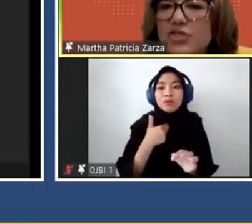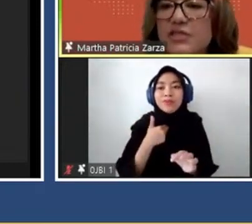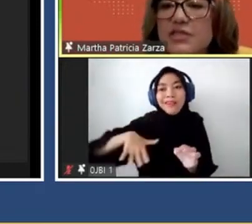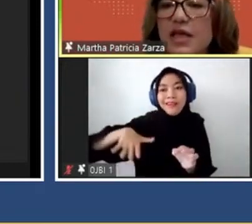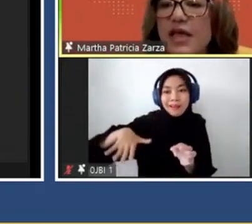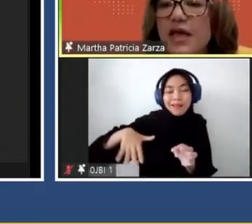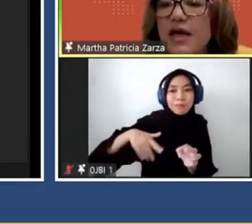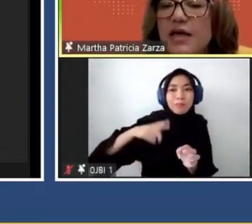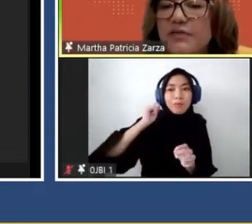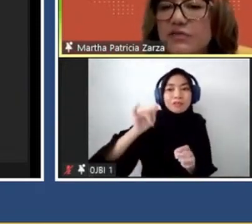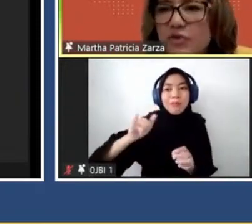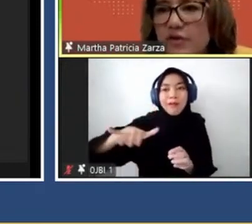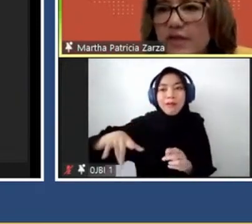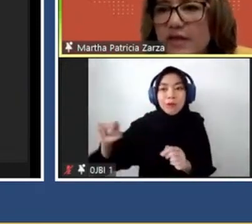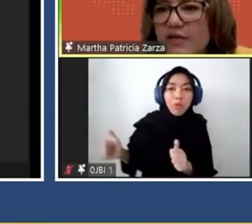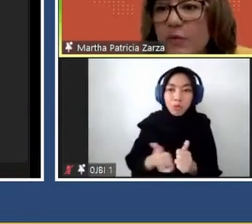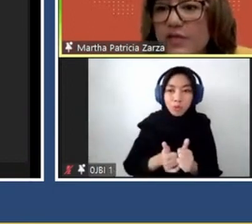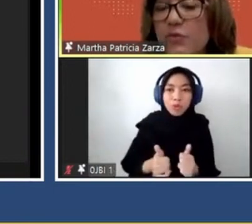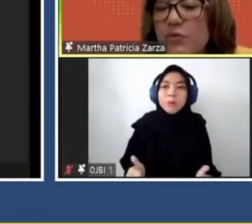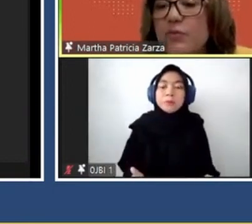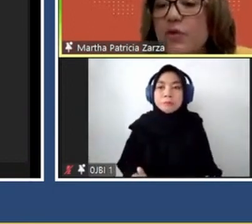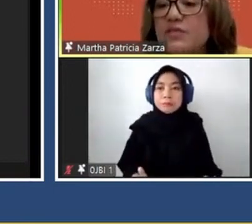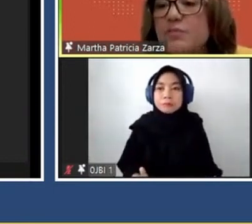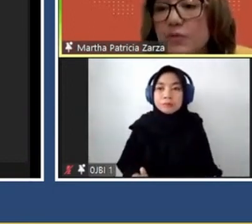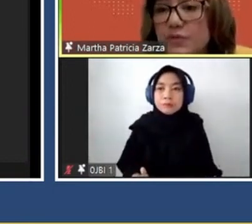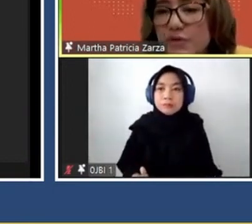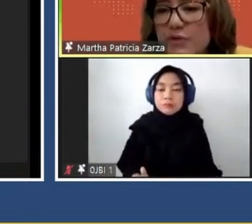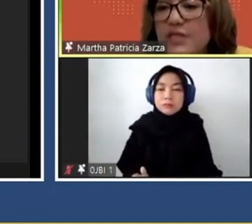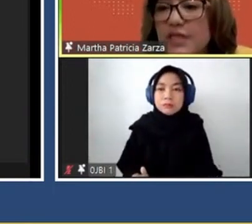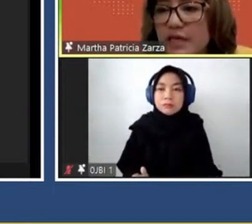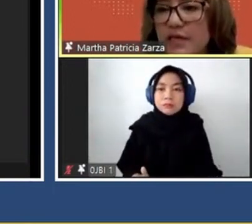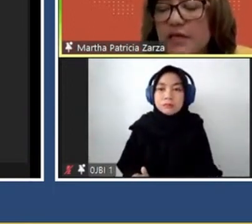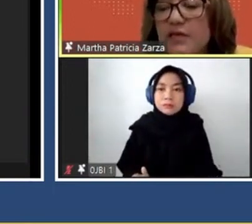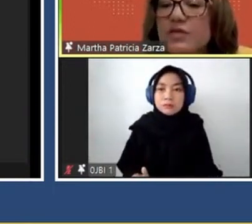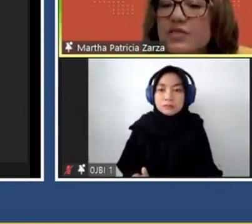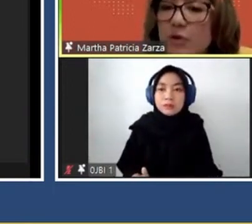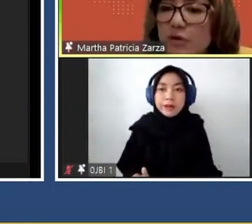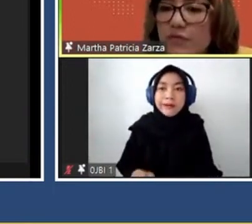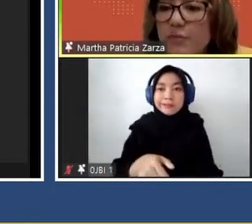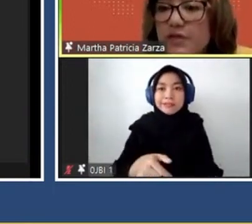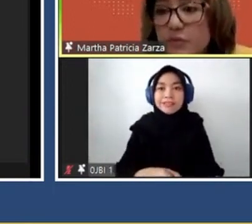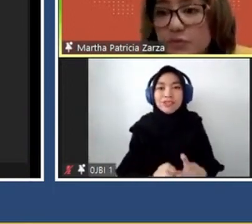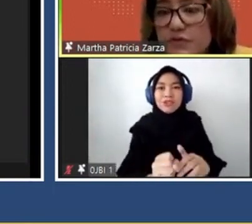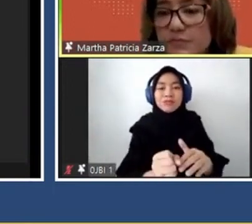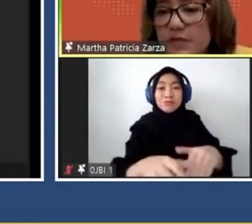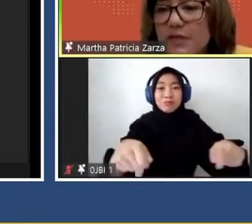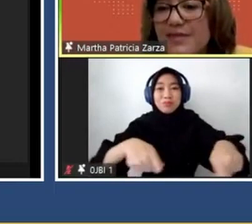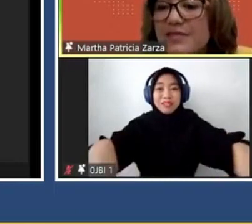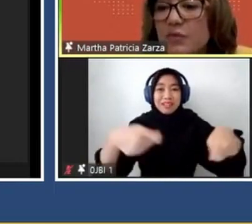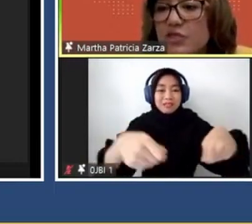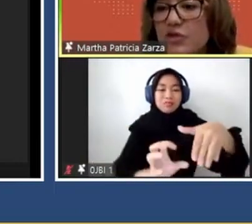the kitchens. And so they are the ones who are more exposed during the day to the smoke from the